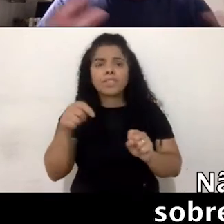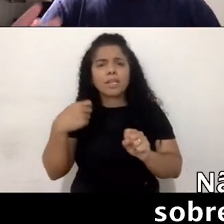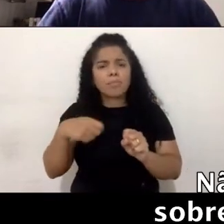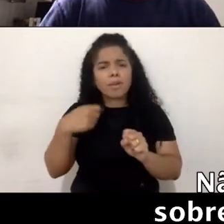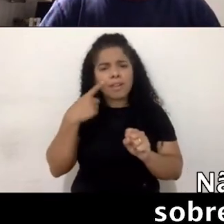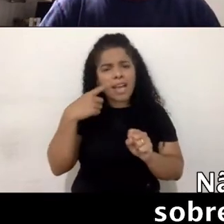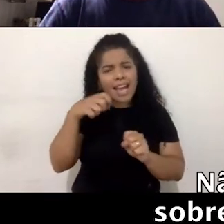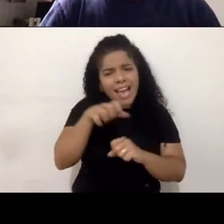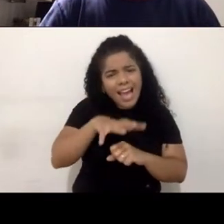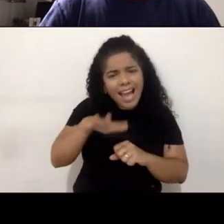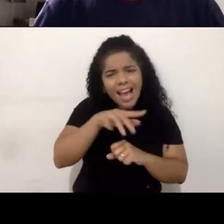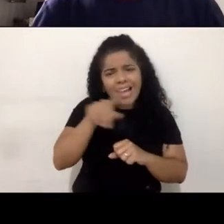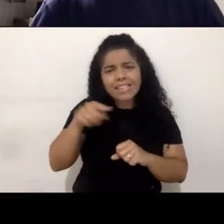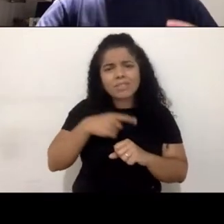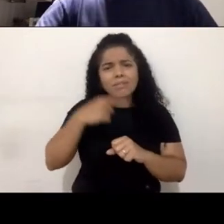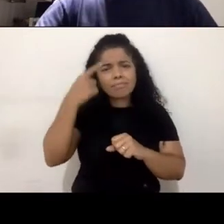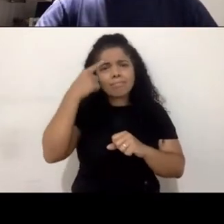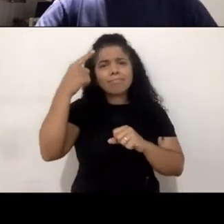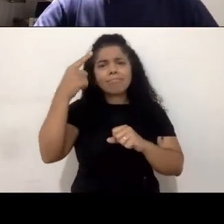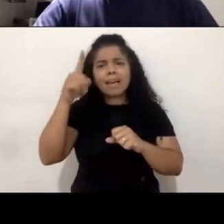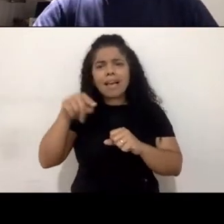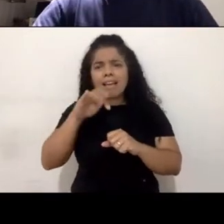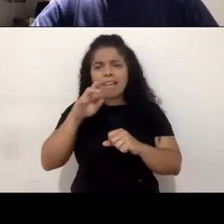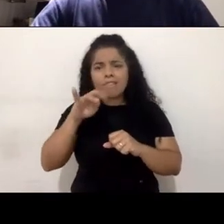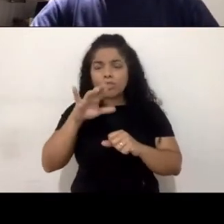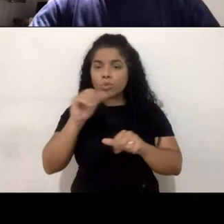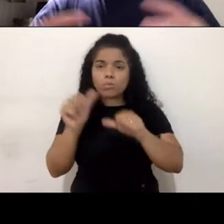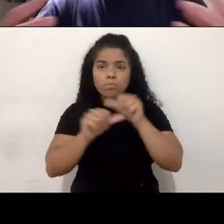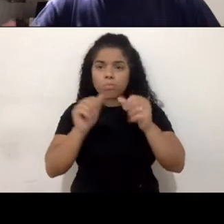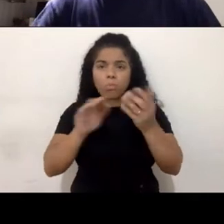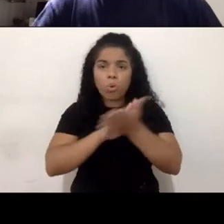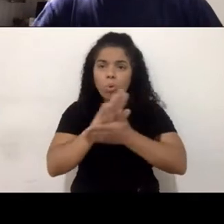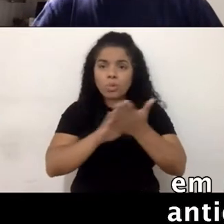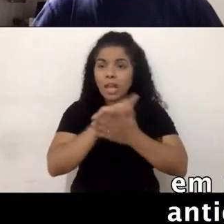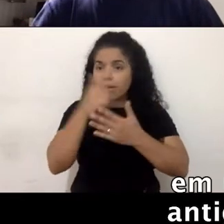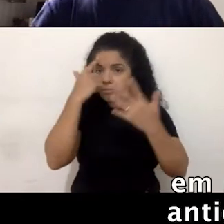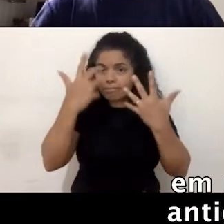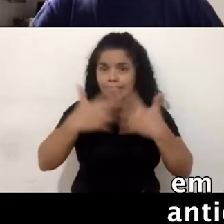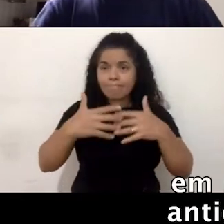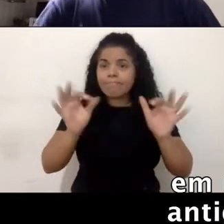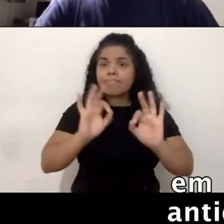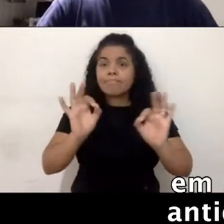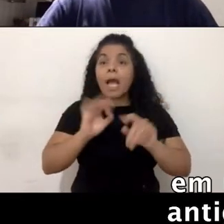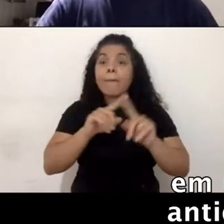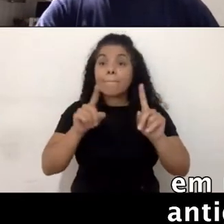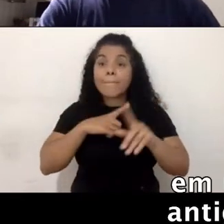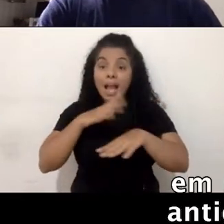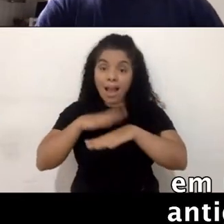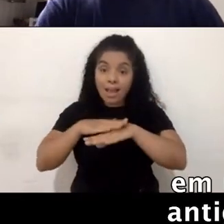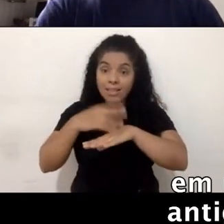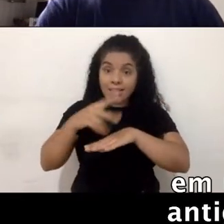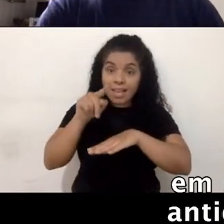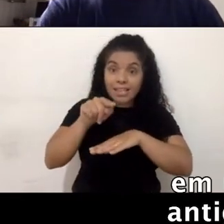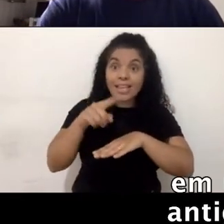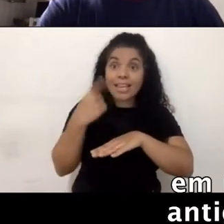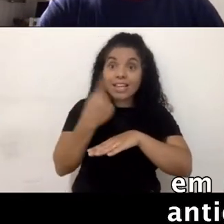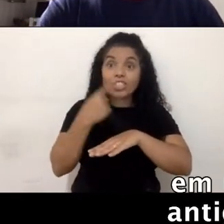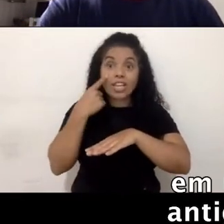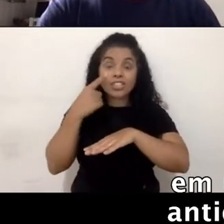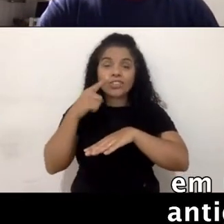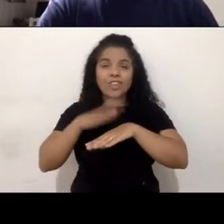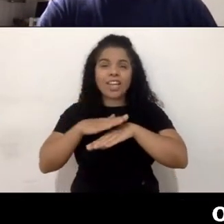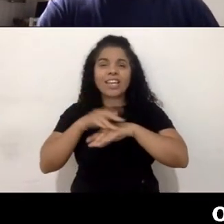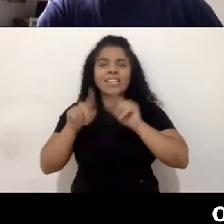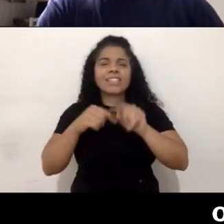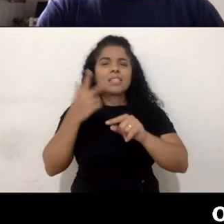our infrastructure. This is where we find it's quite common in many organizations that we're running very old versions of, say, operating